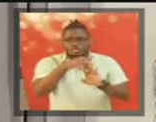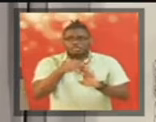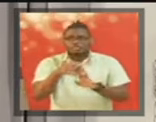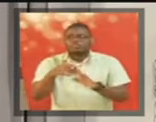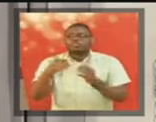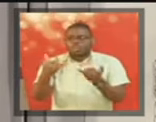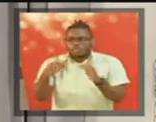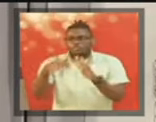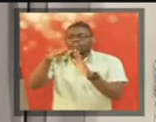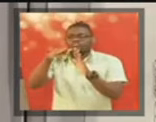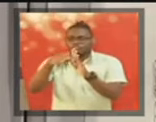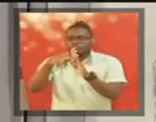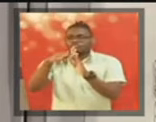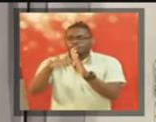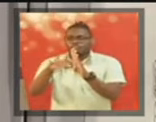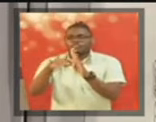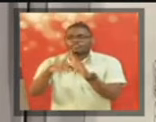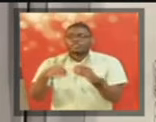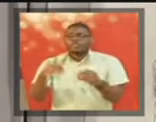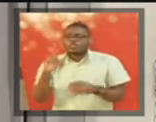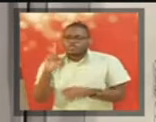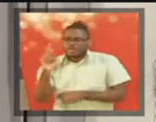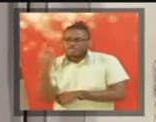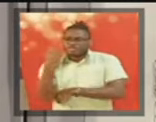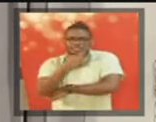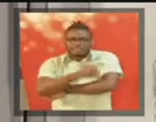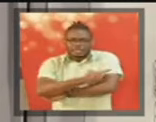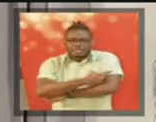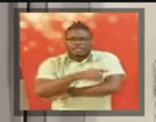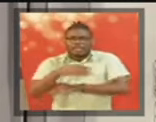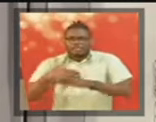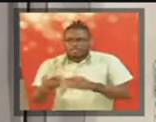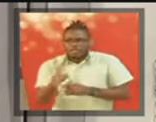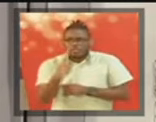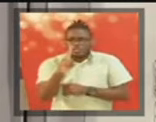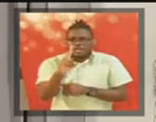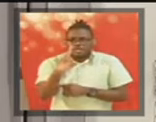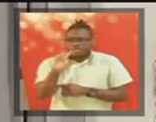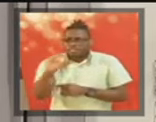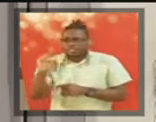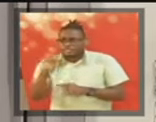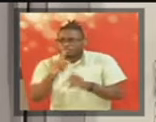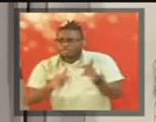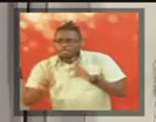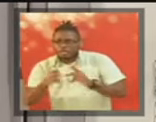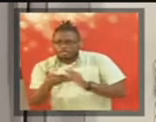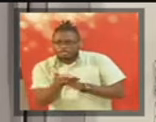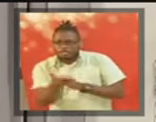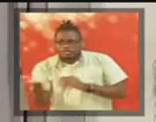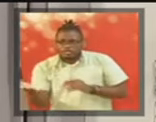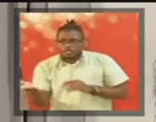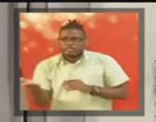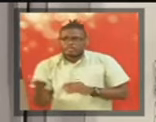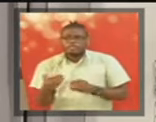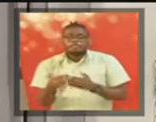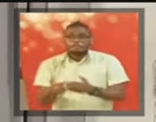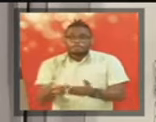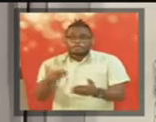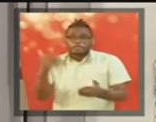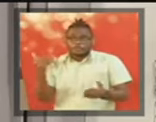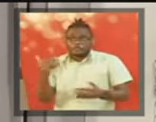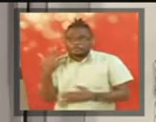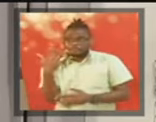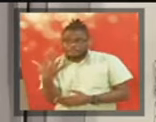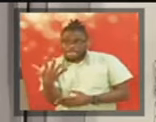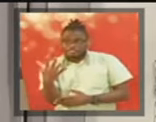one single day we would have been reporting prior to that, maybe 100 cases. But those 100 would have been spread over a period of 5 or 6 or 7 days